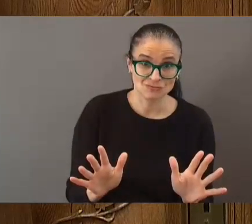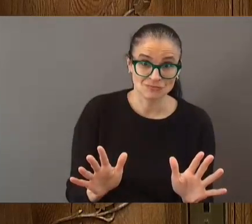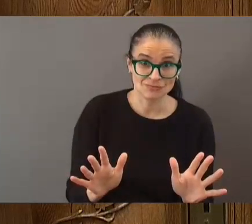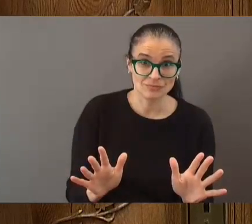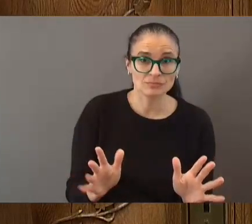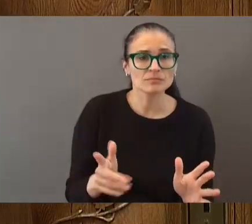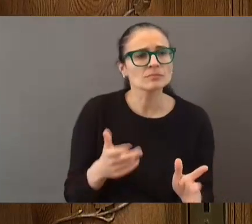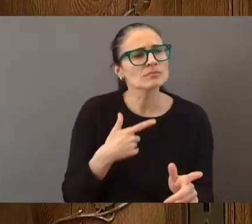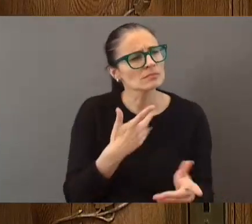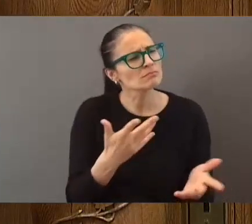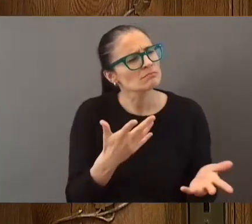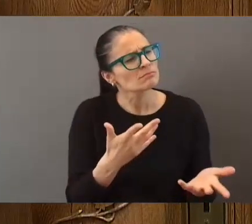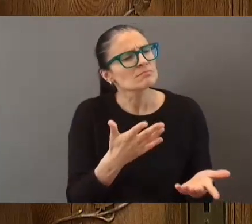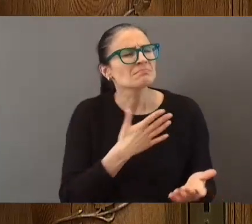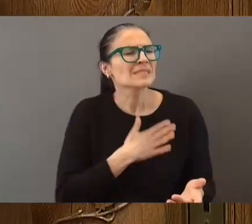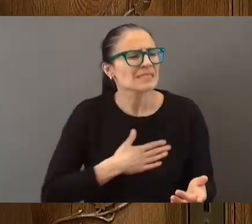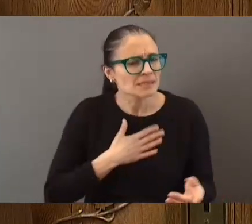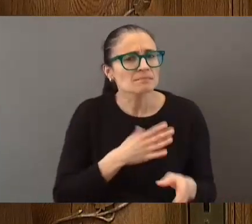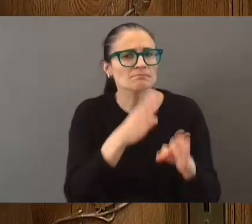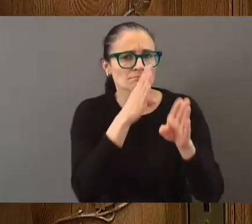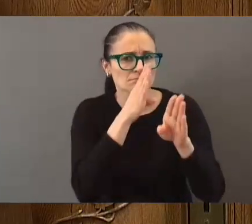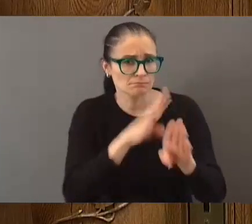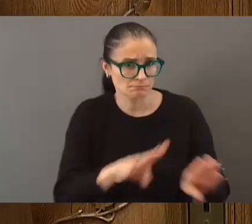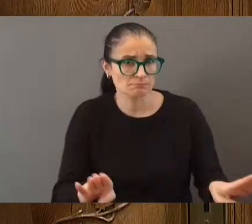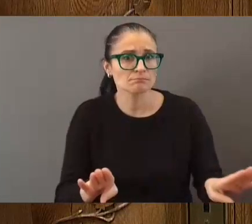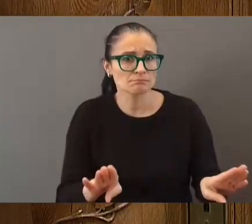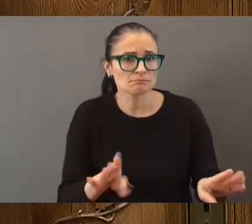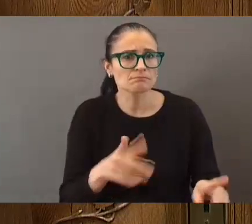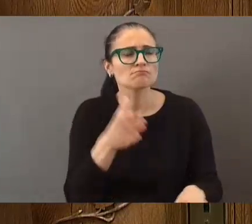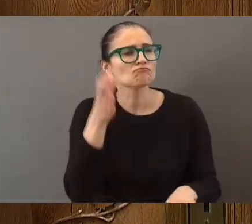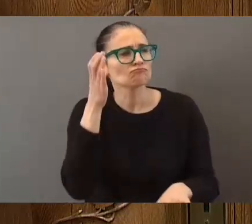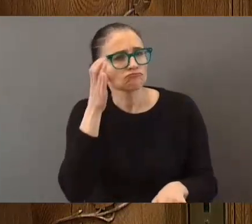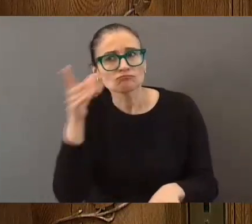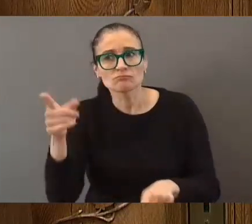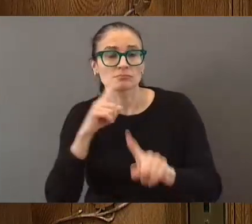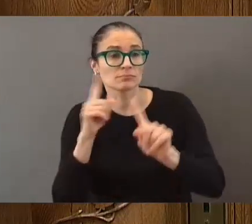and listen to the answer. Government House Leader.